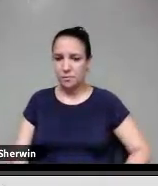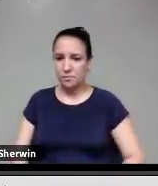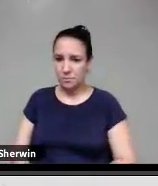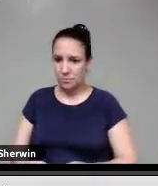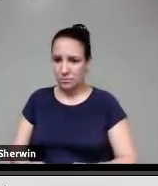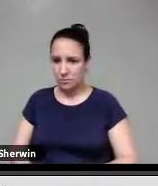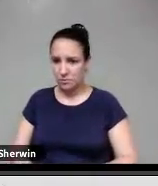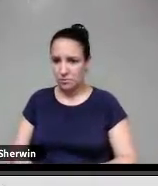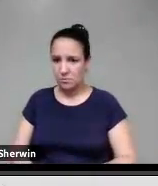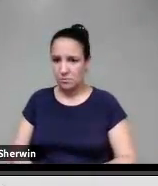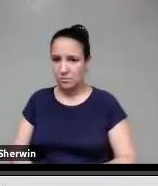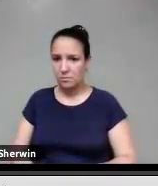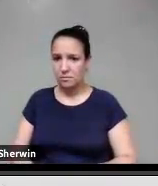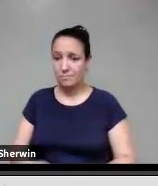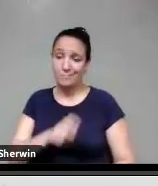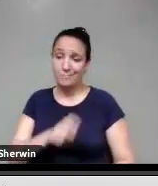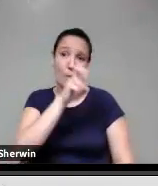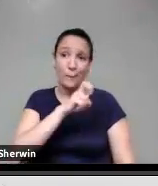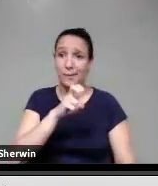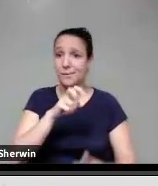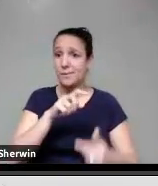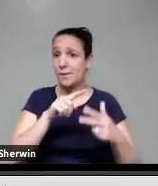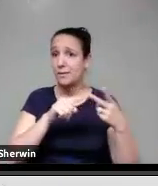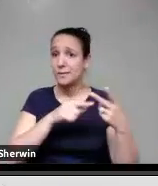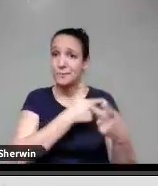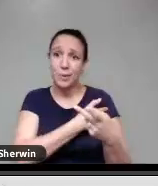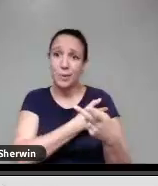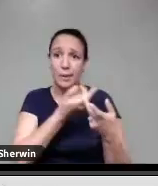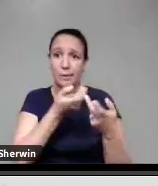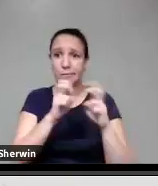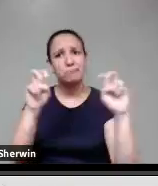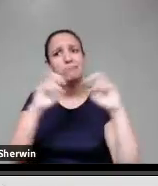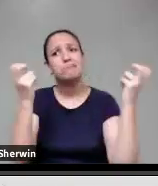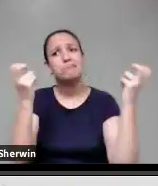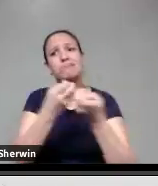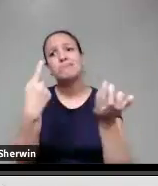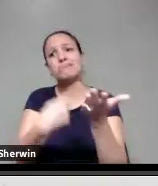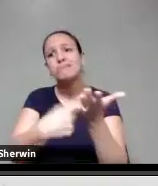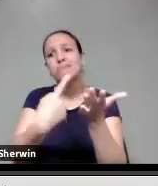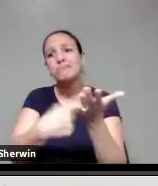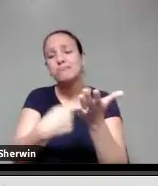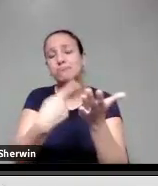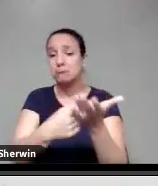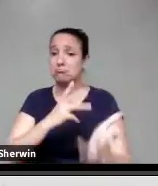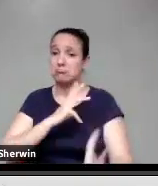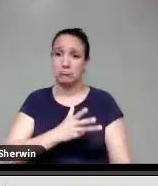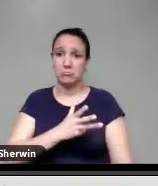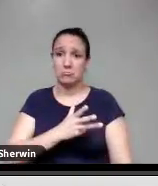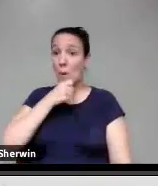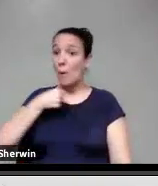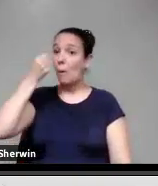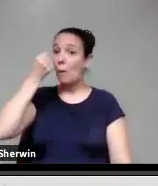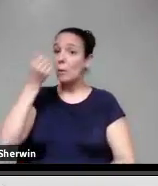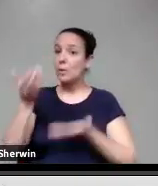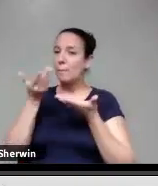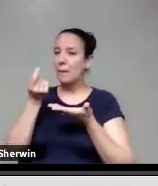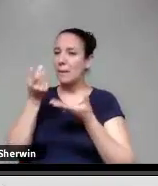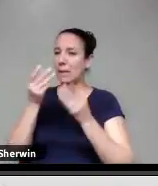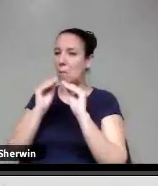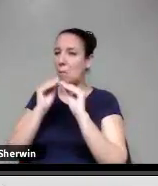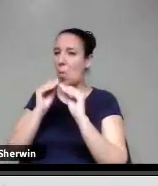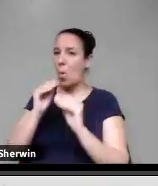don't. So pizza, some sodas, sit down and have a discussion. Older groups might need to be a little more structured,